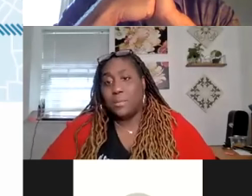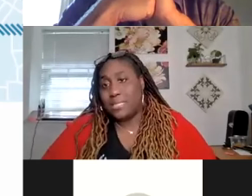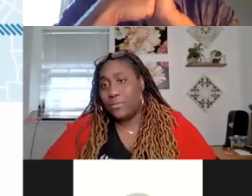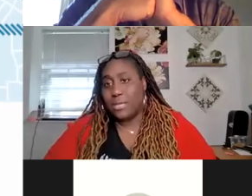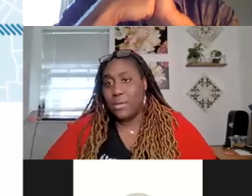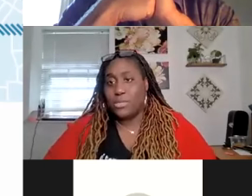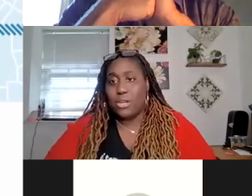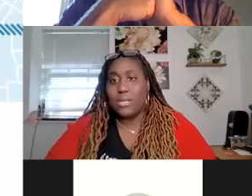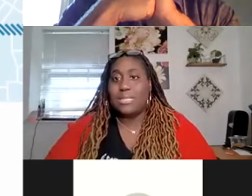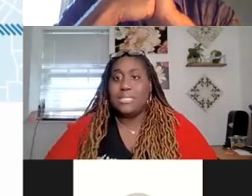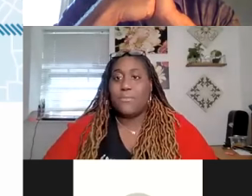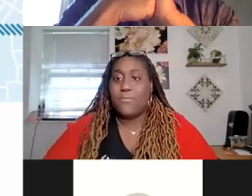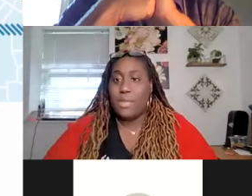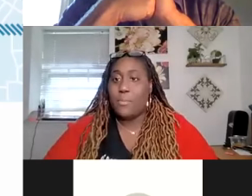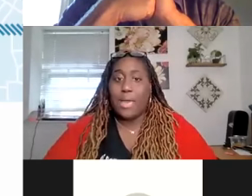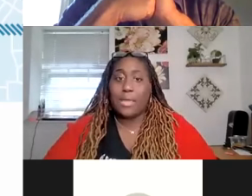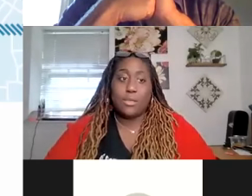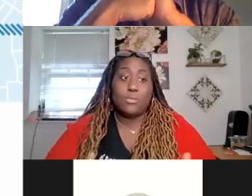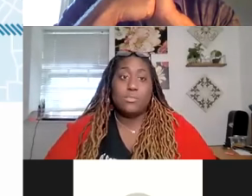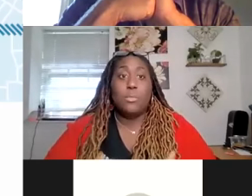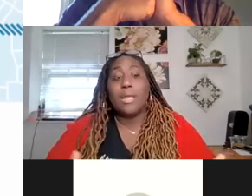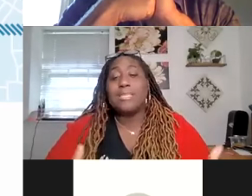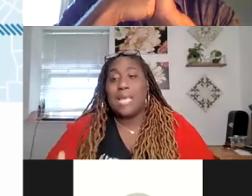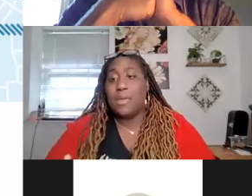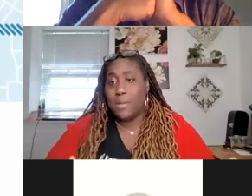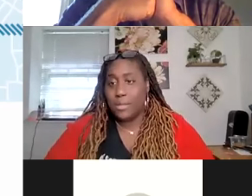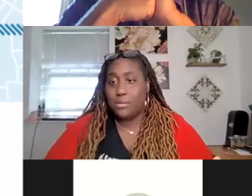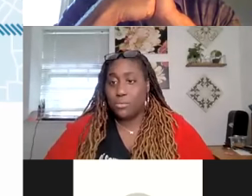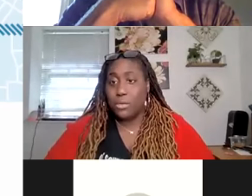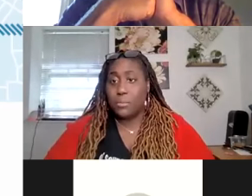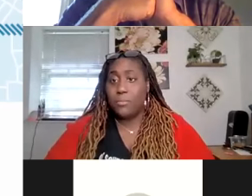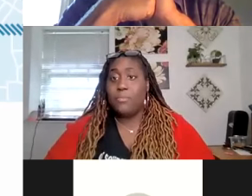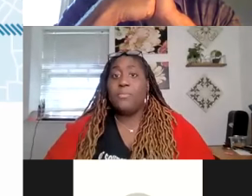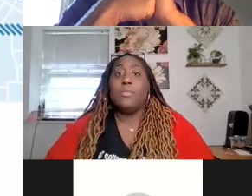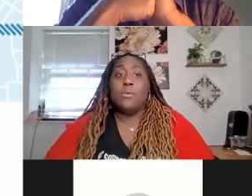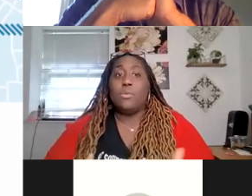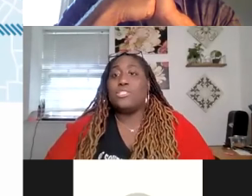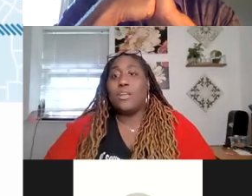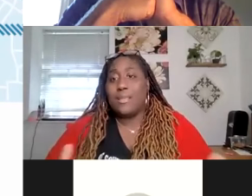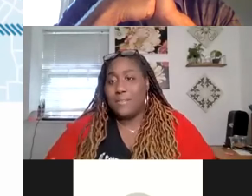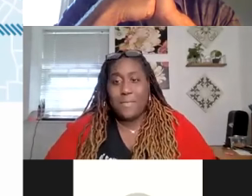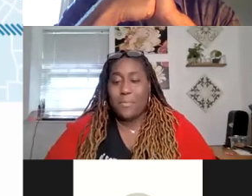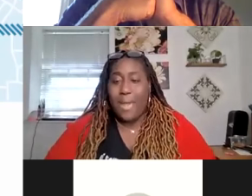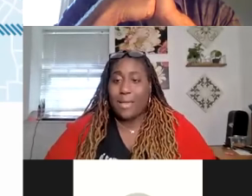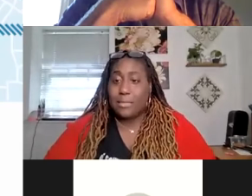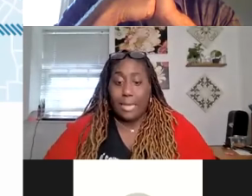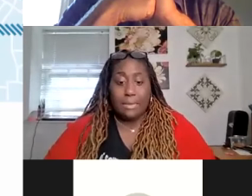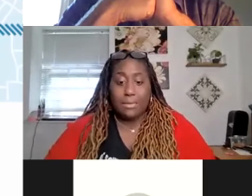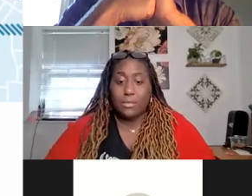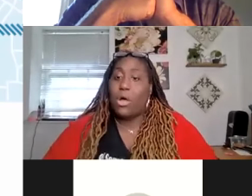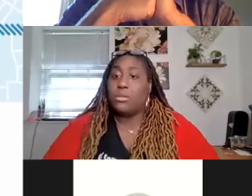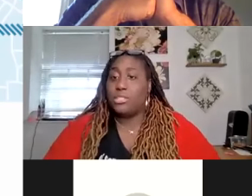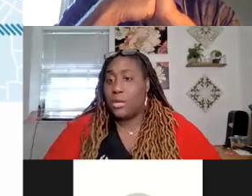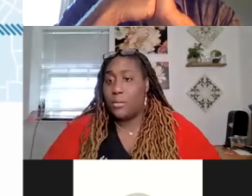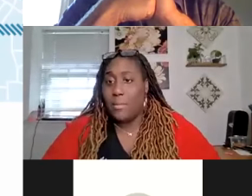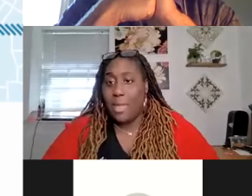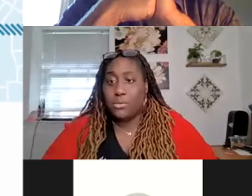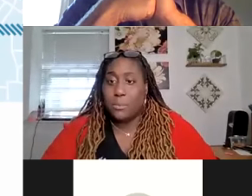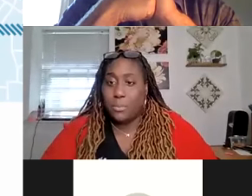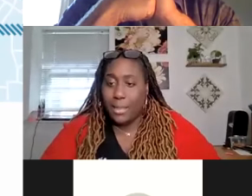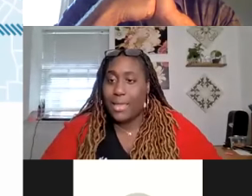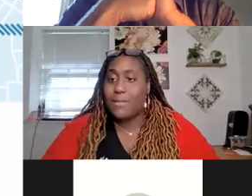react a little bit differently and we started getting different feedback and there was more excitement in the room. We started getting feedback like